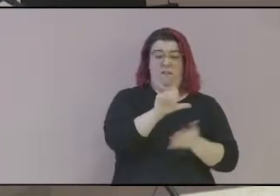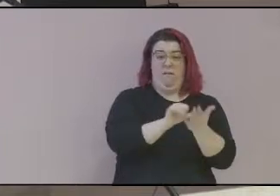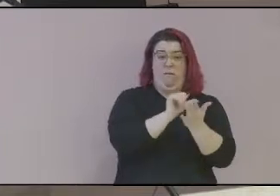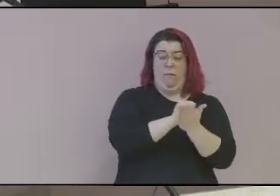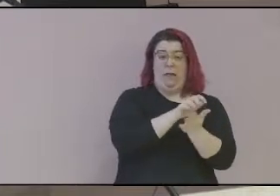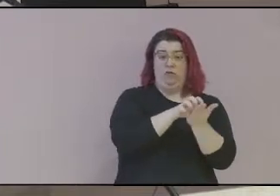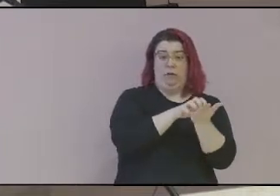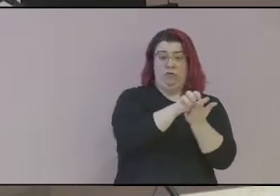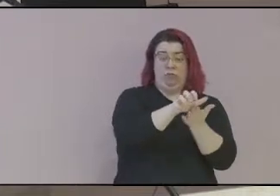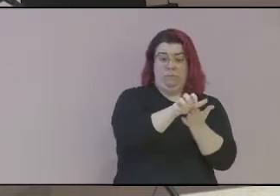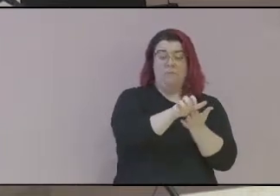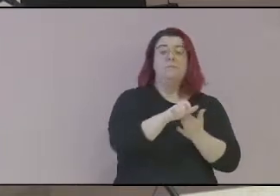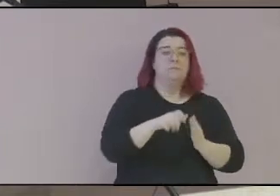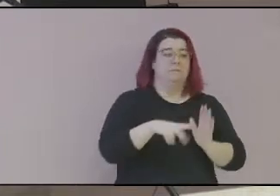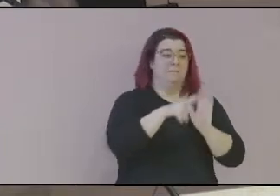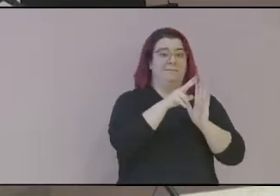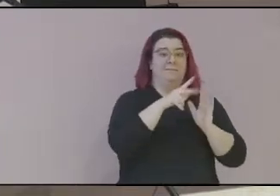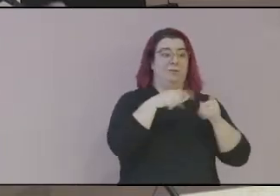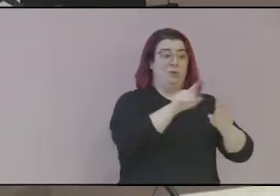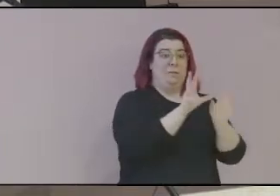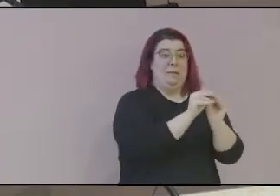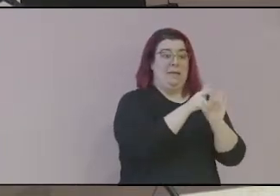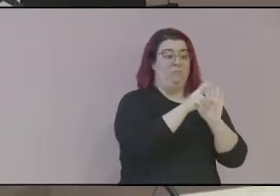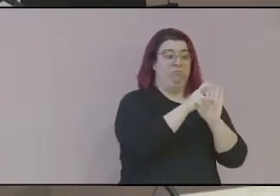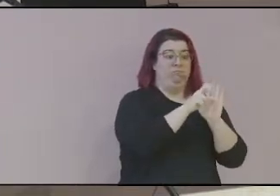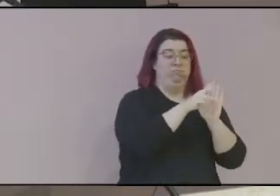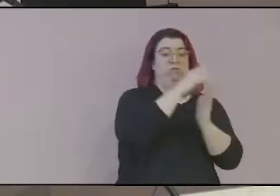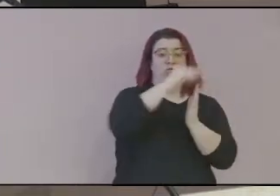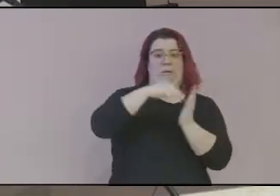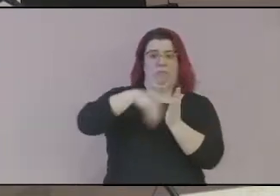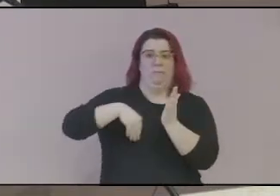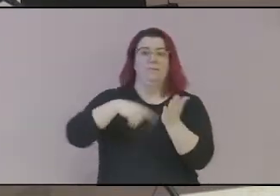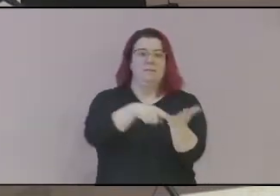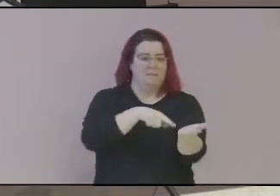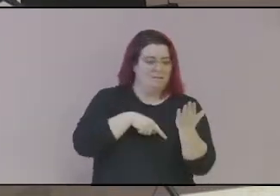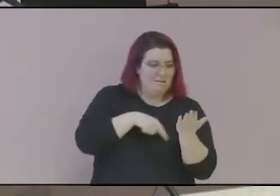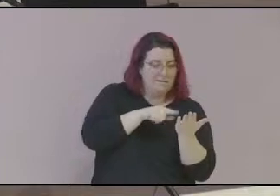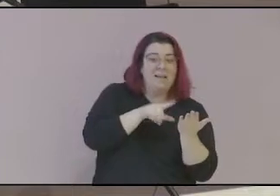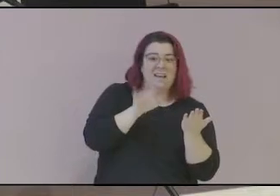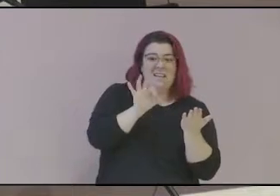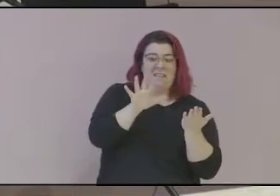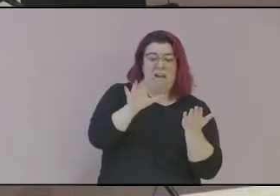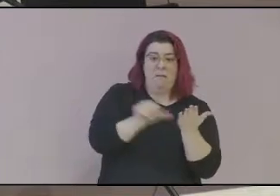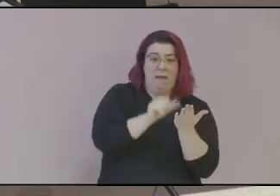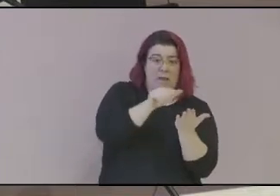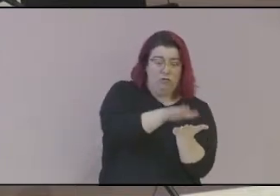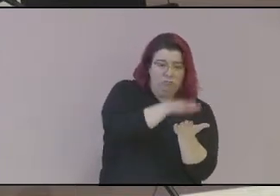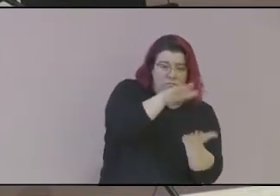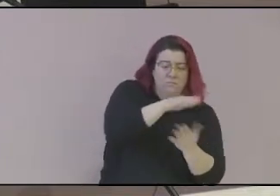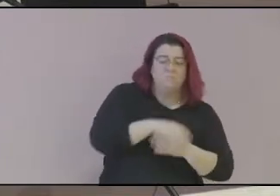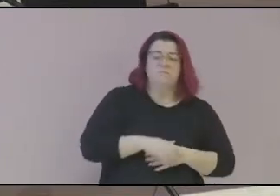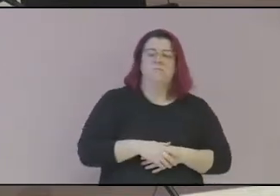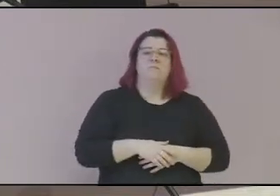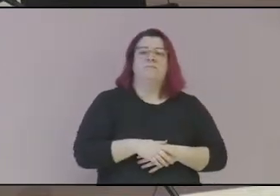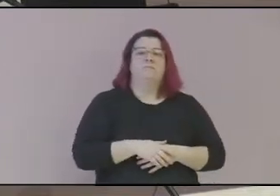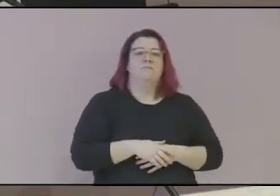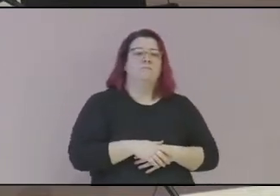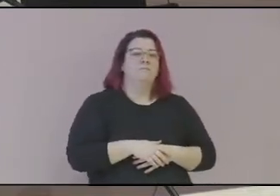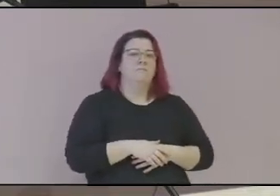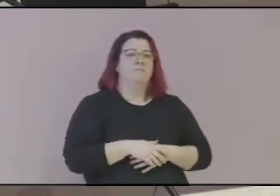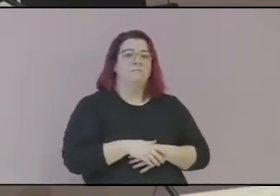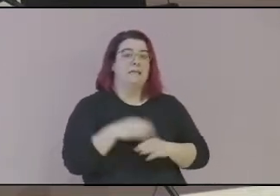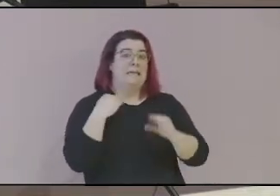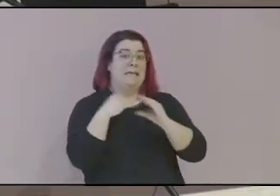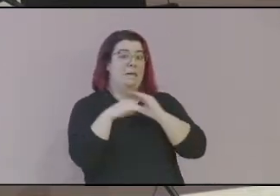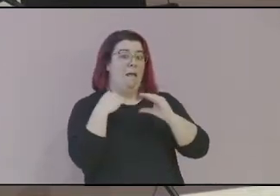of a 2006 meeting between task force members and an expert work group, 90 pages of emailed